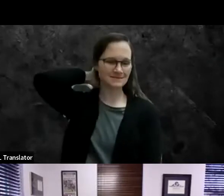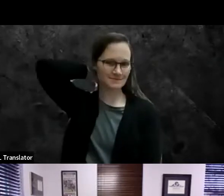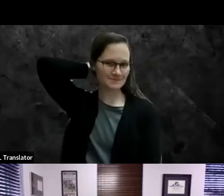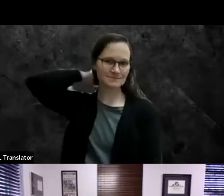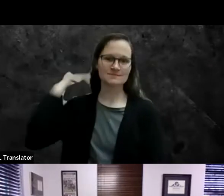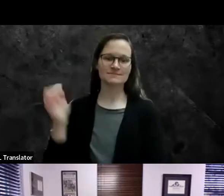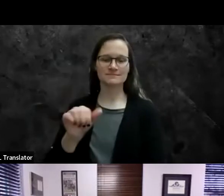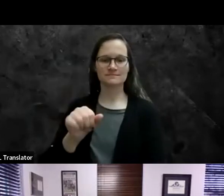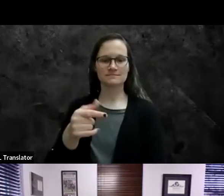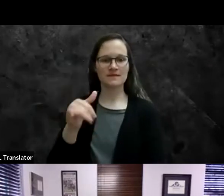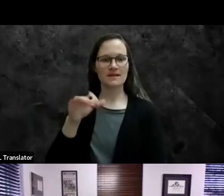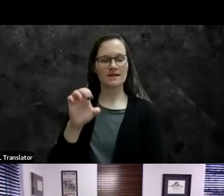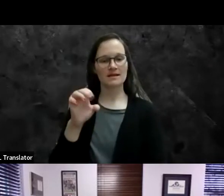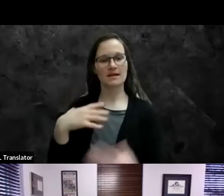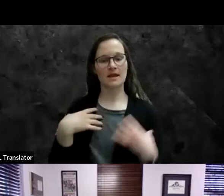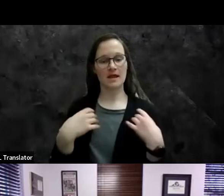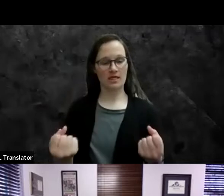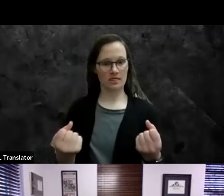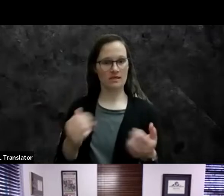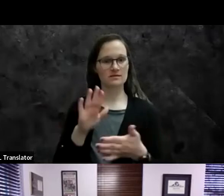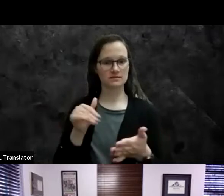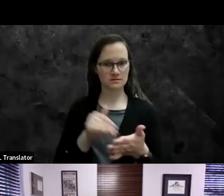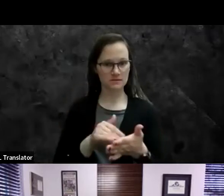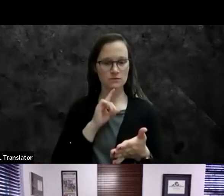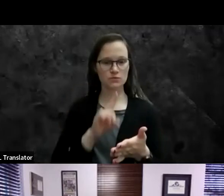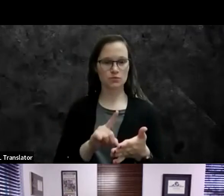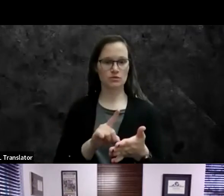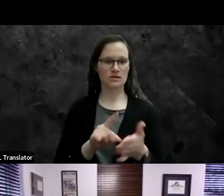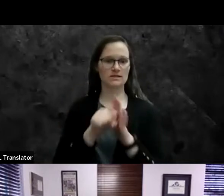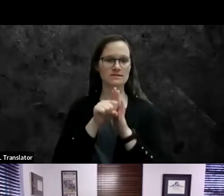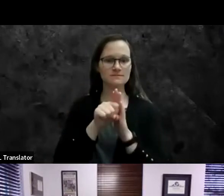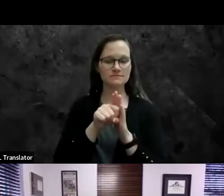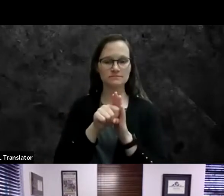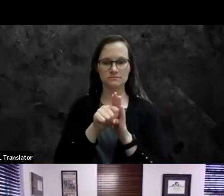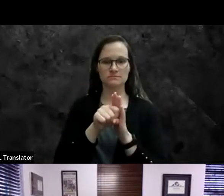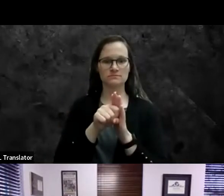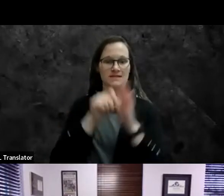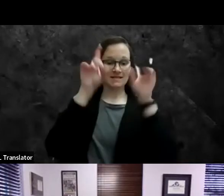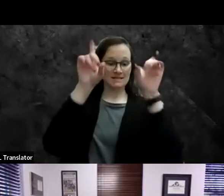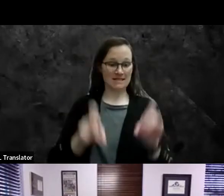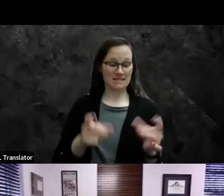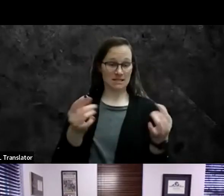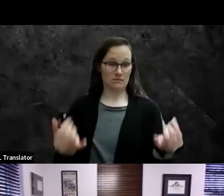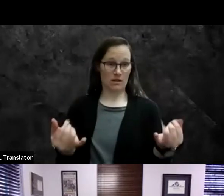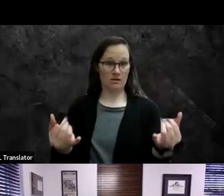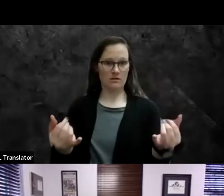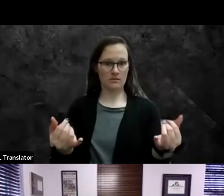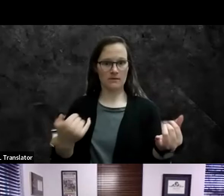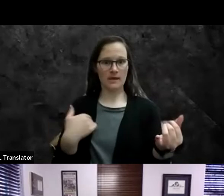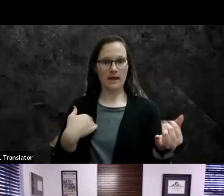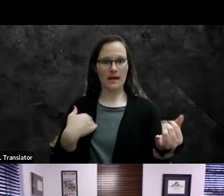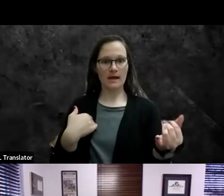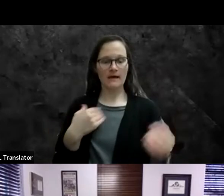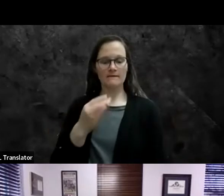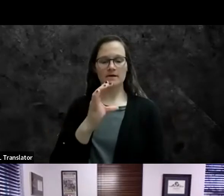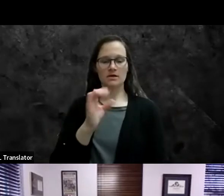has reverted primarily to becoming a symptomatic treatment testing site right now. Because we do have curative on